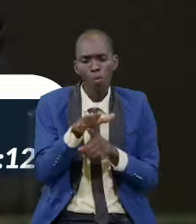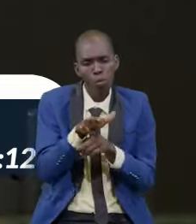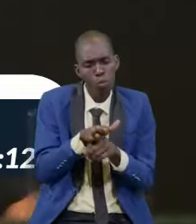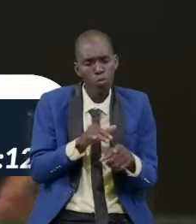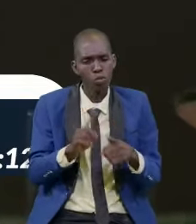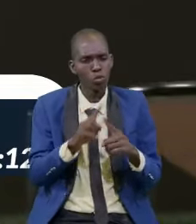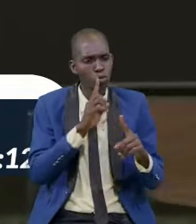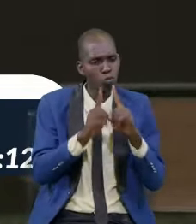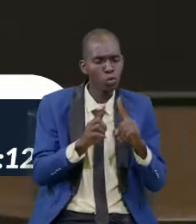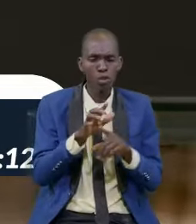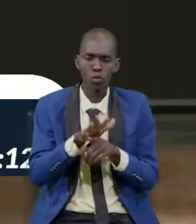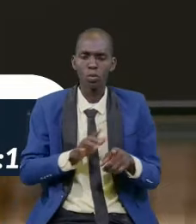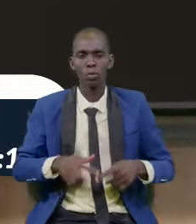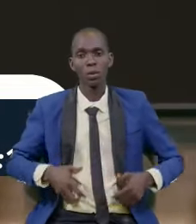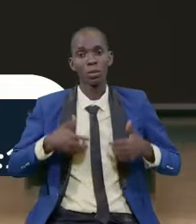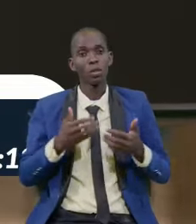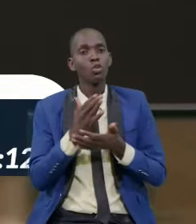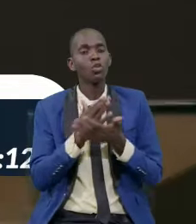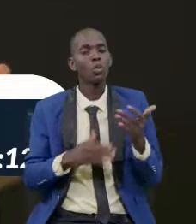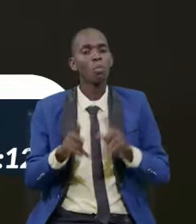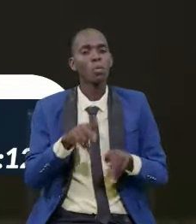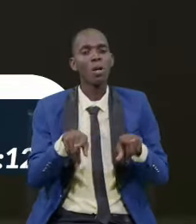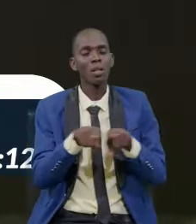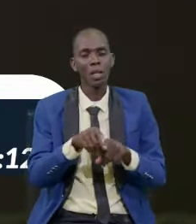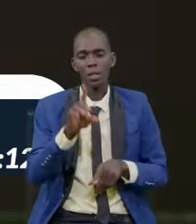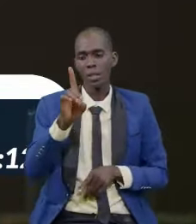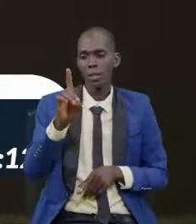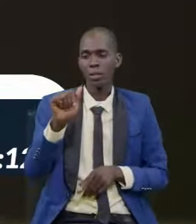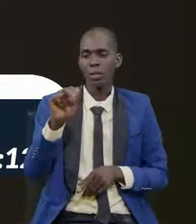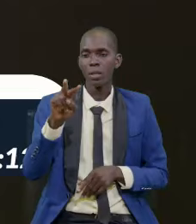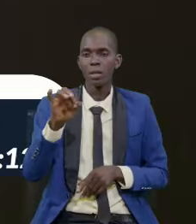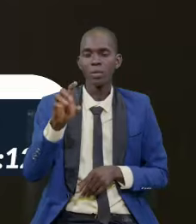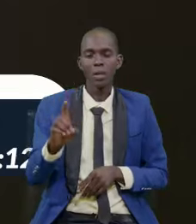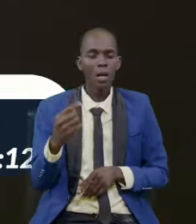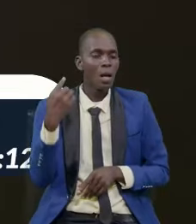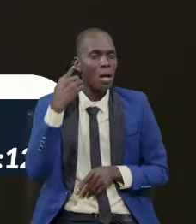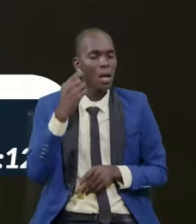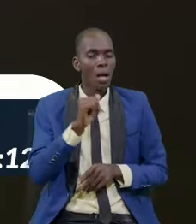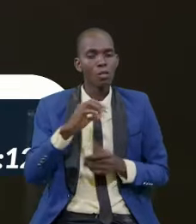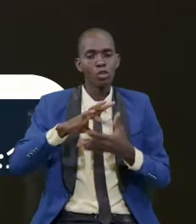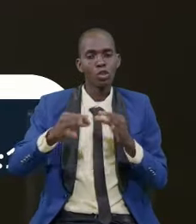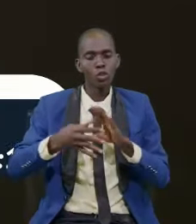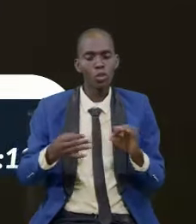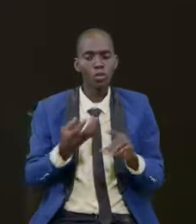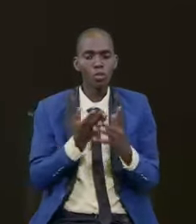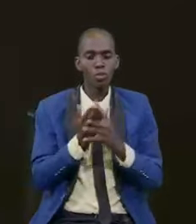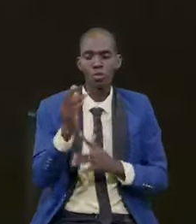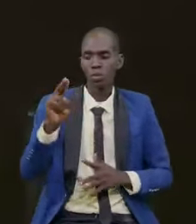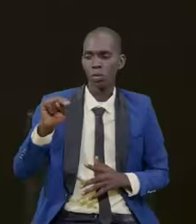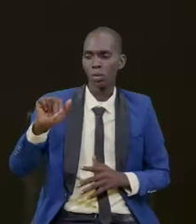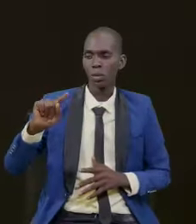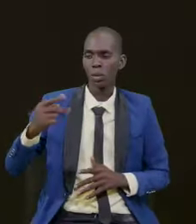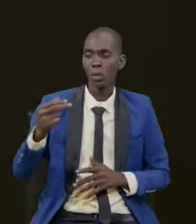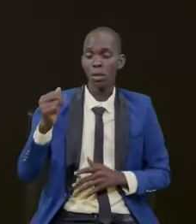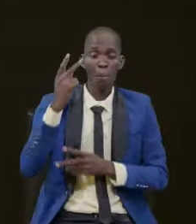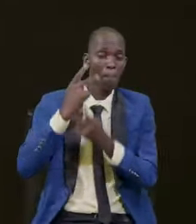wrath. There are people like David, they are told the parable by Nathan, and then